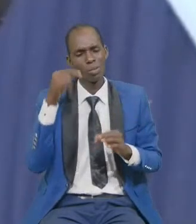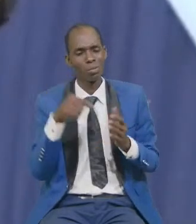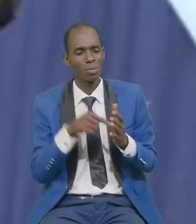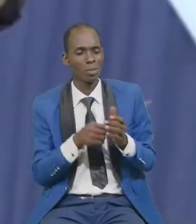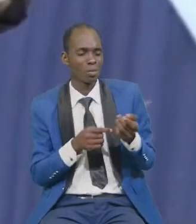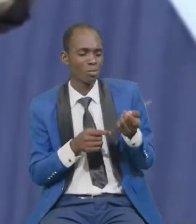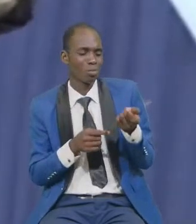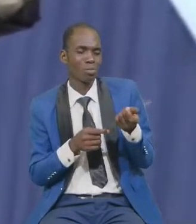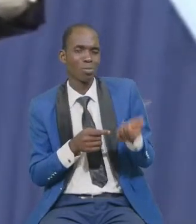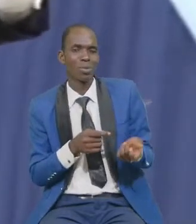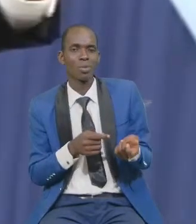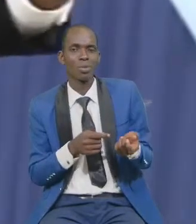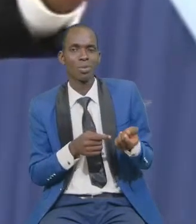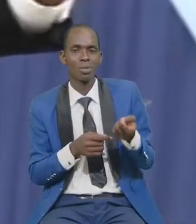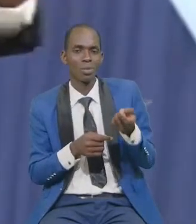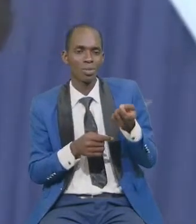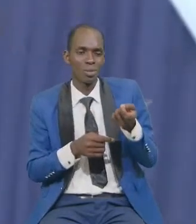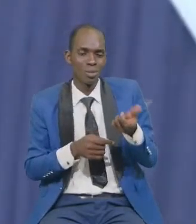little